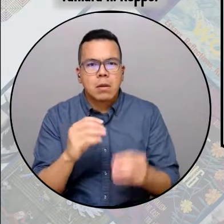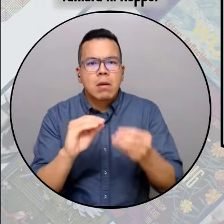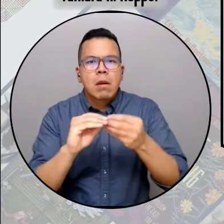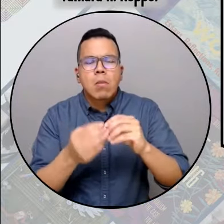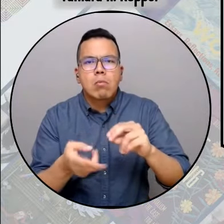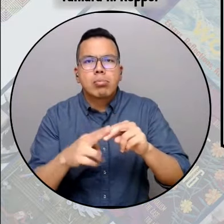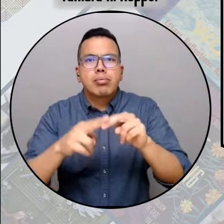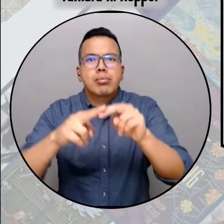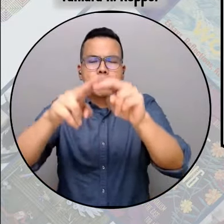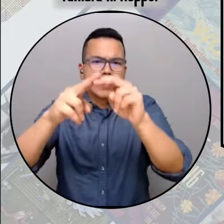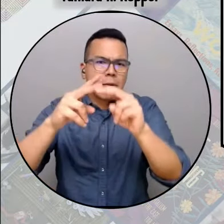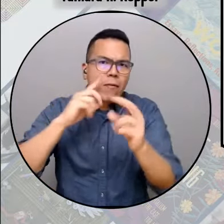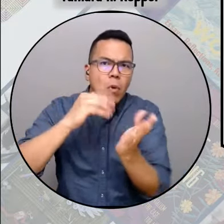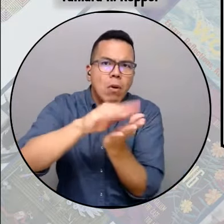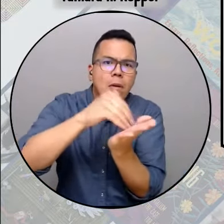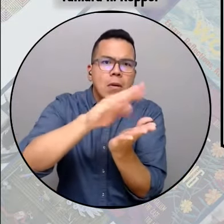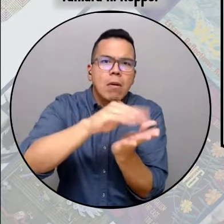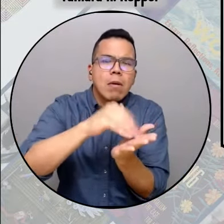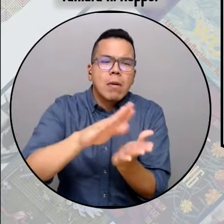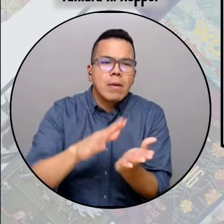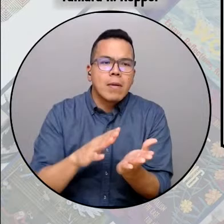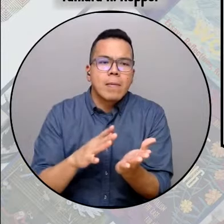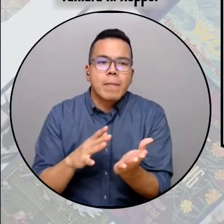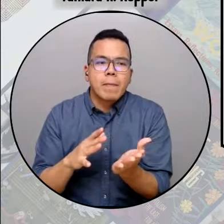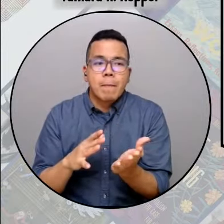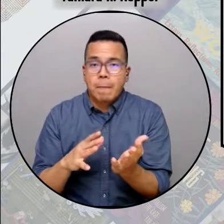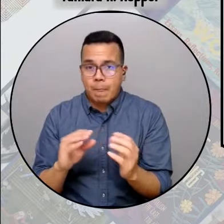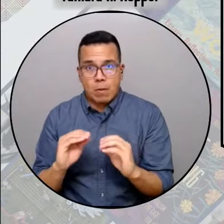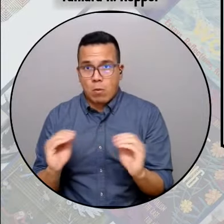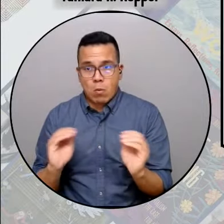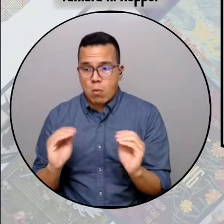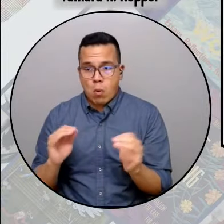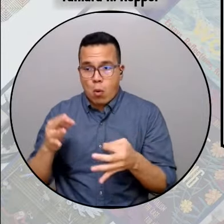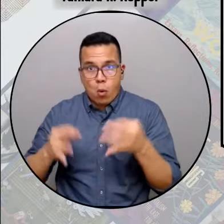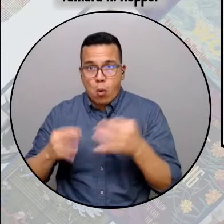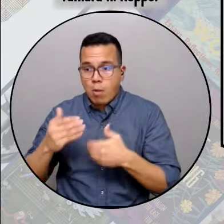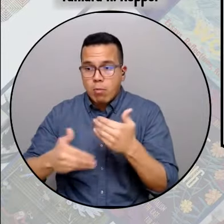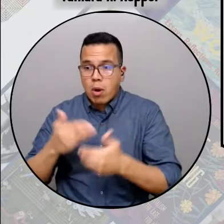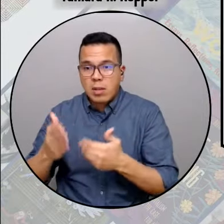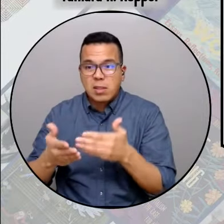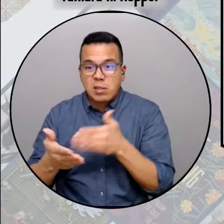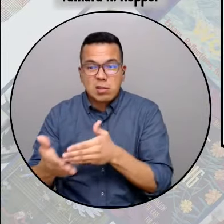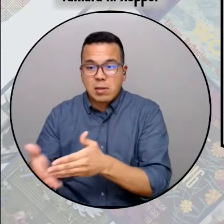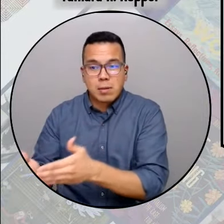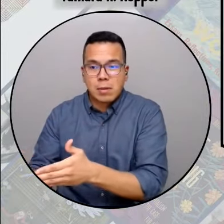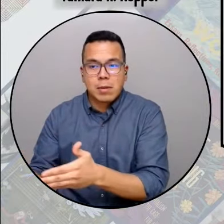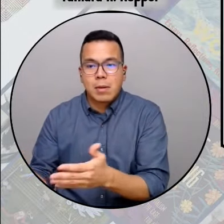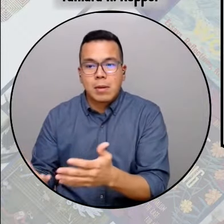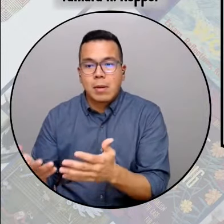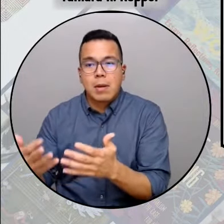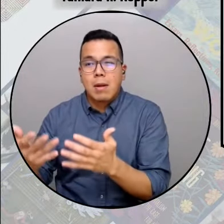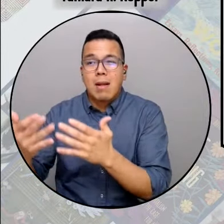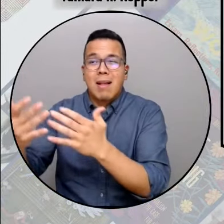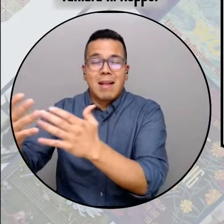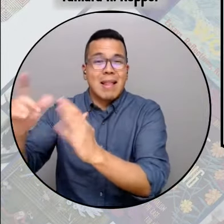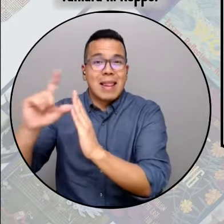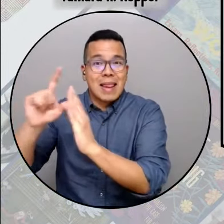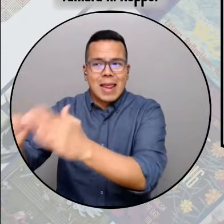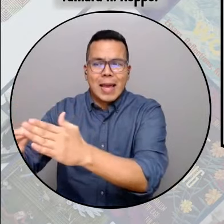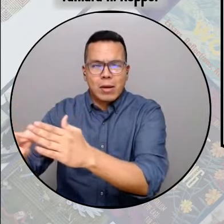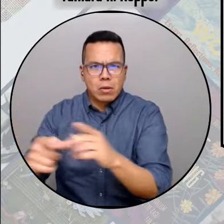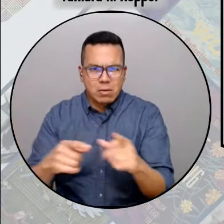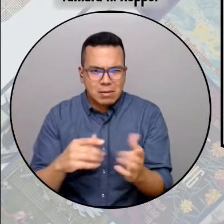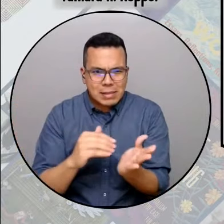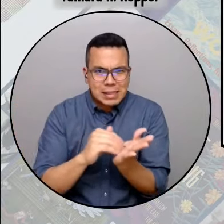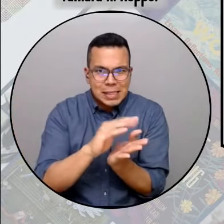so forth. And so even though they were, you know, prosecutions for kind of unlawful entry didn't ratchet up until, you know, much later,